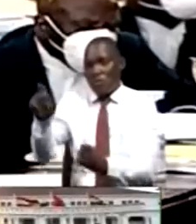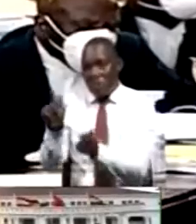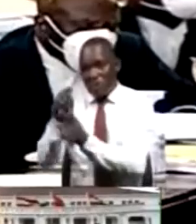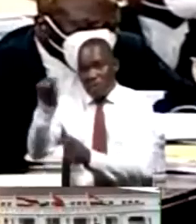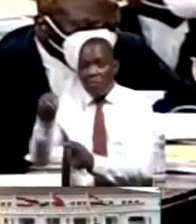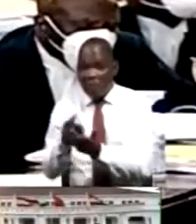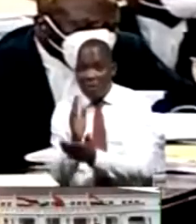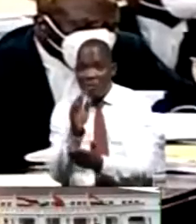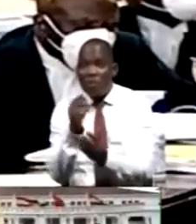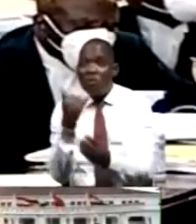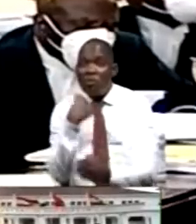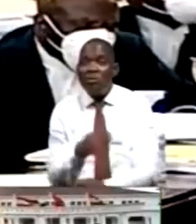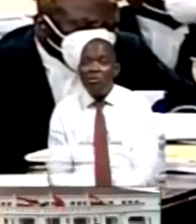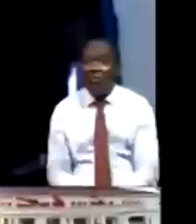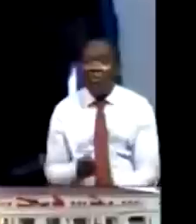so?